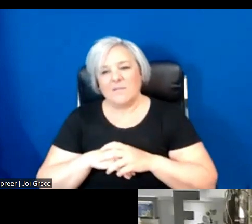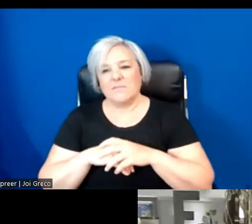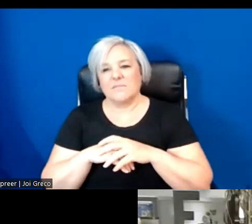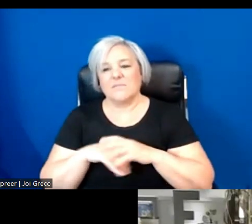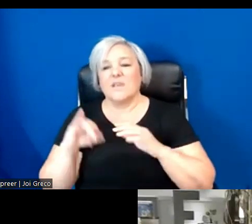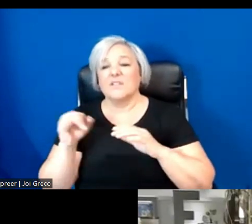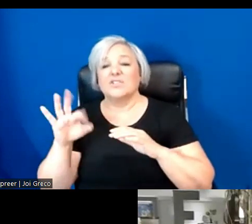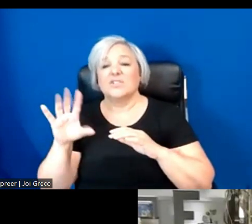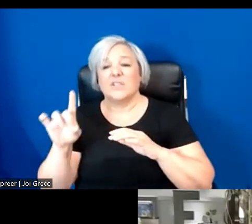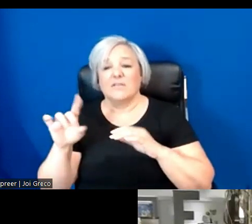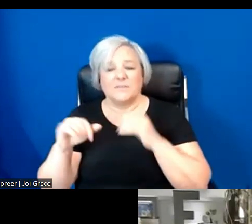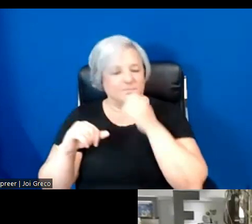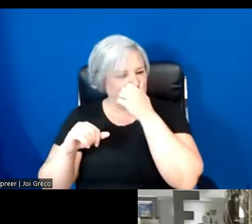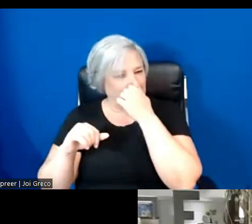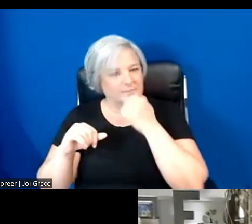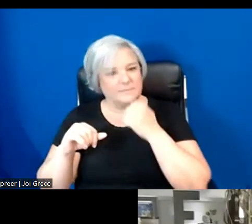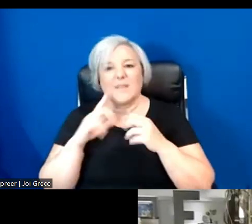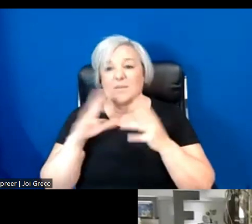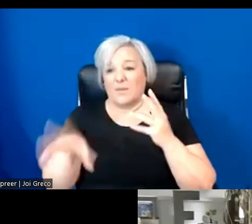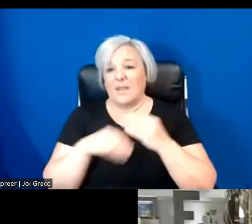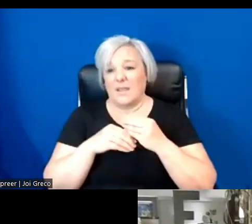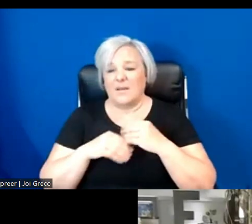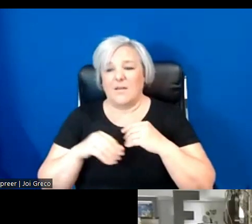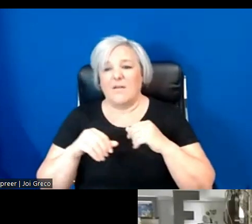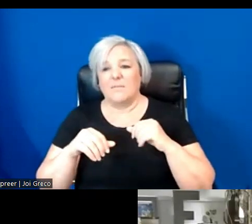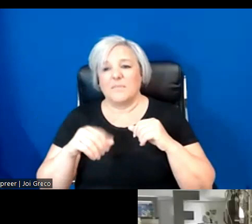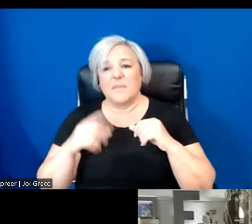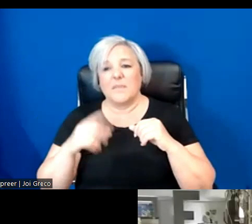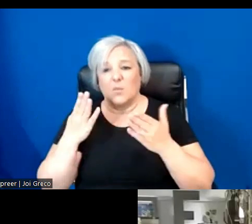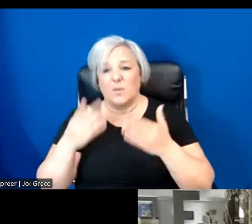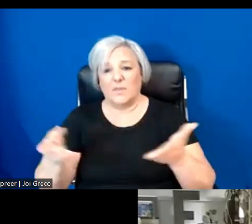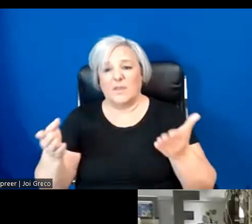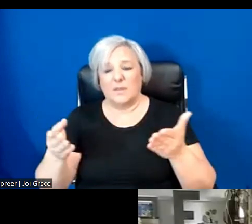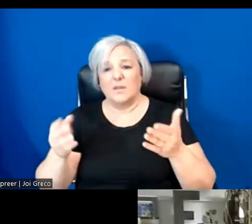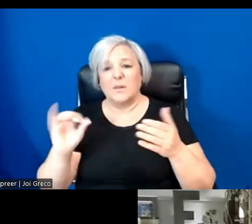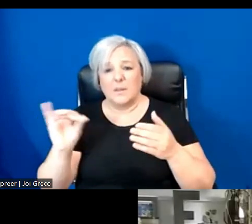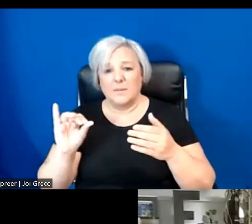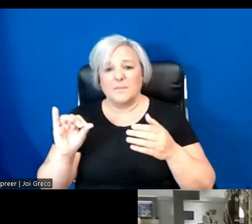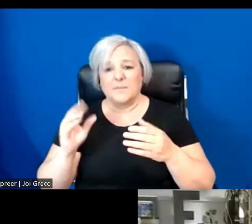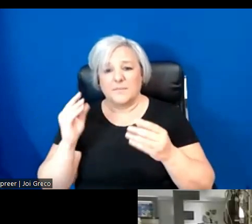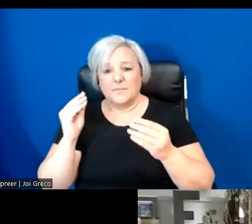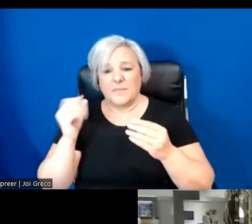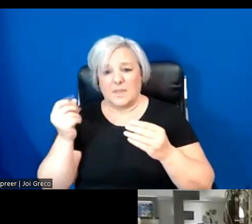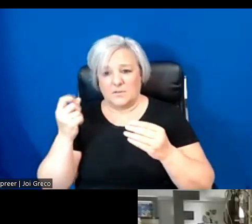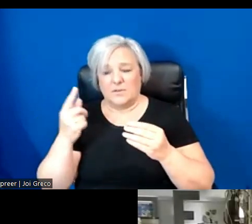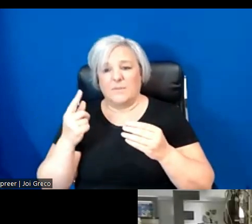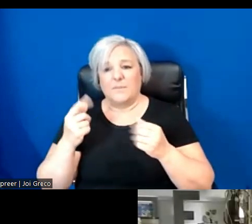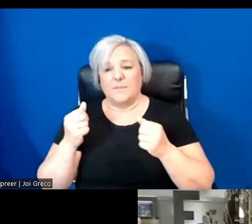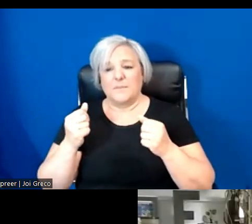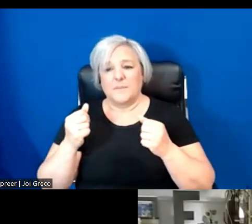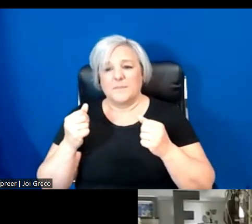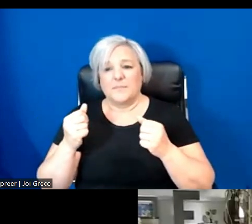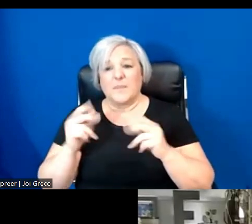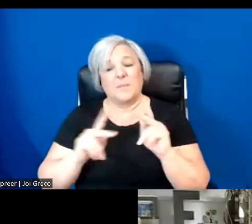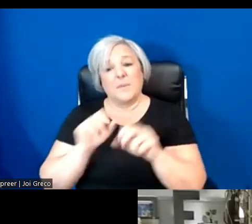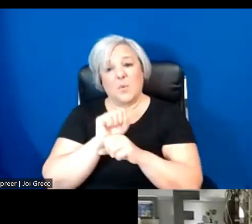If I can just like piggyback on that real quickly, I think one thing that we also have to understand in public health is that I've been taught from people